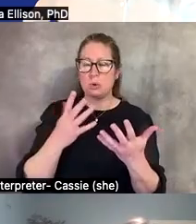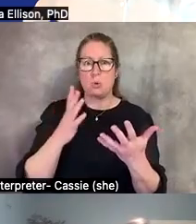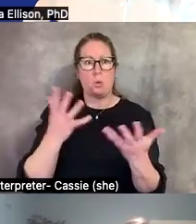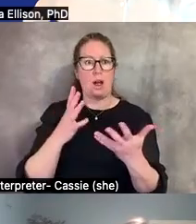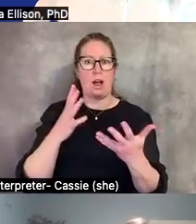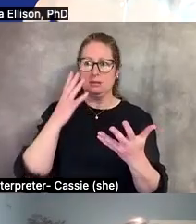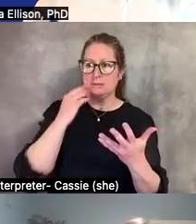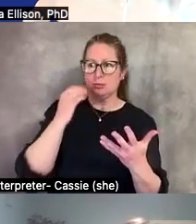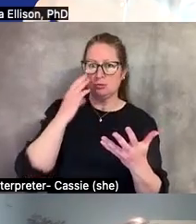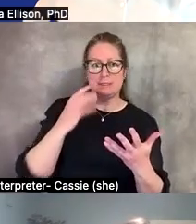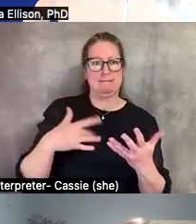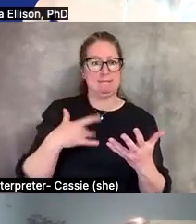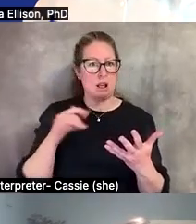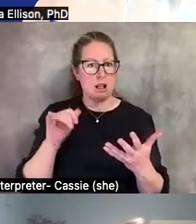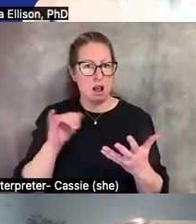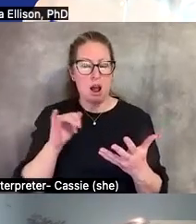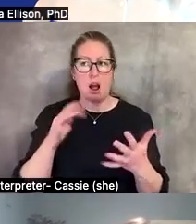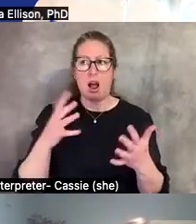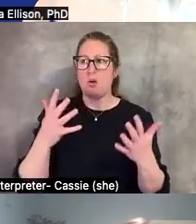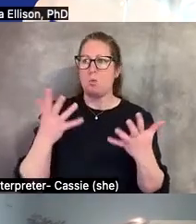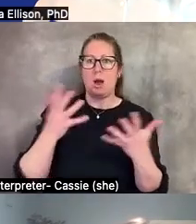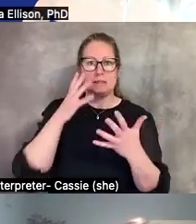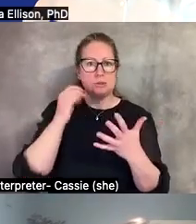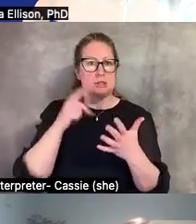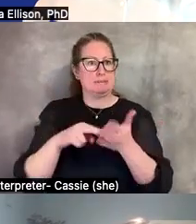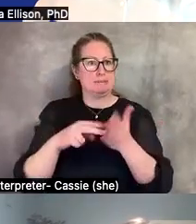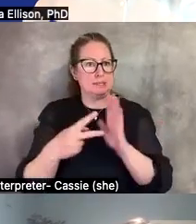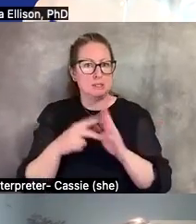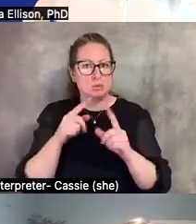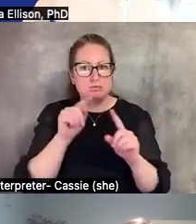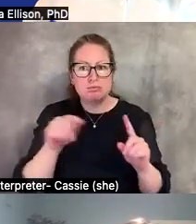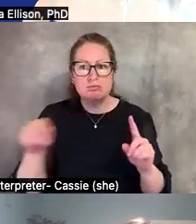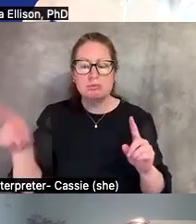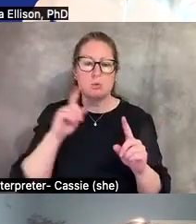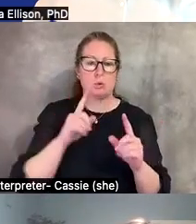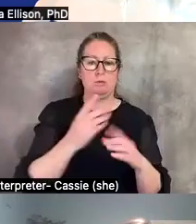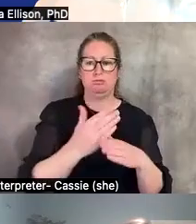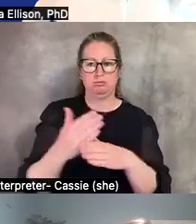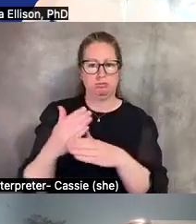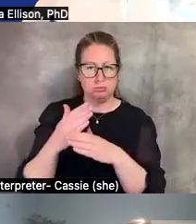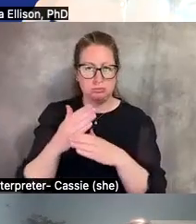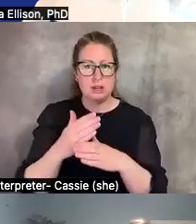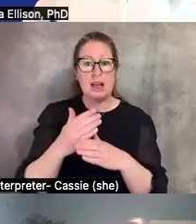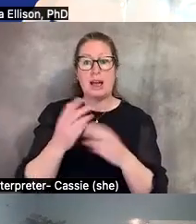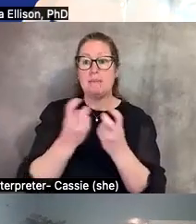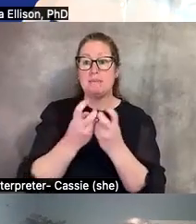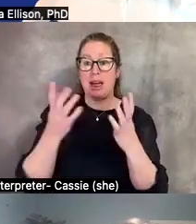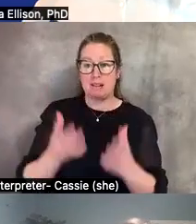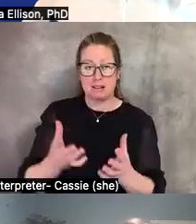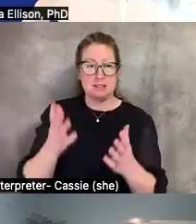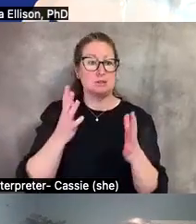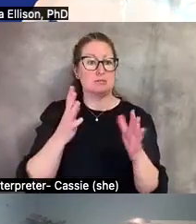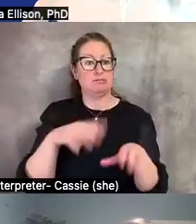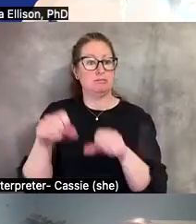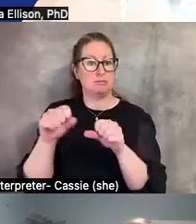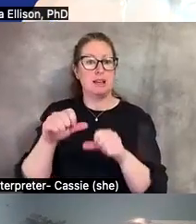like and meant to them. And this panel is organized by Ms. Julianne Flynn. So with that,